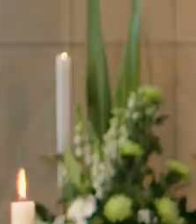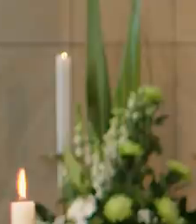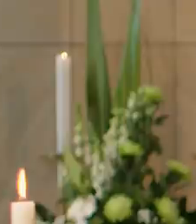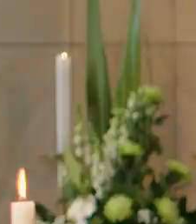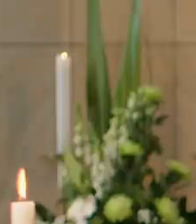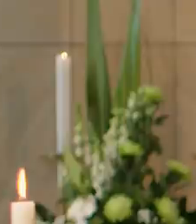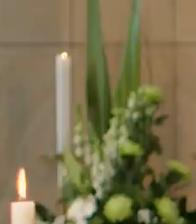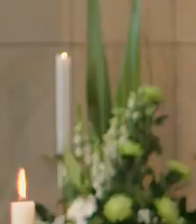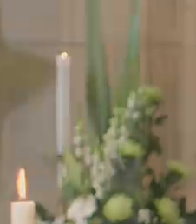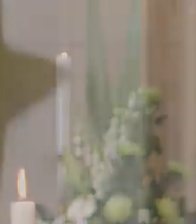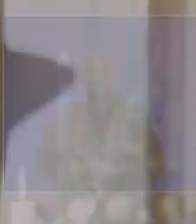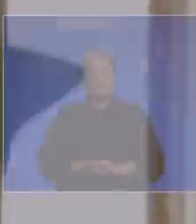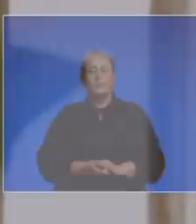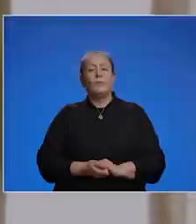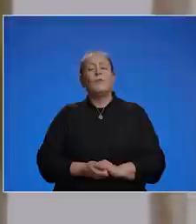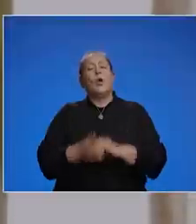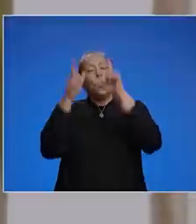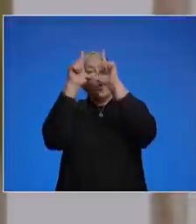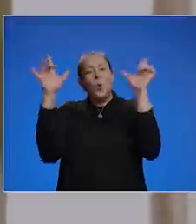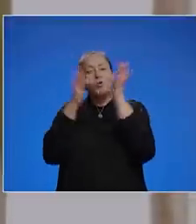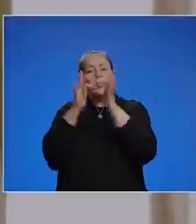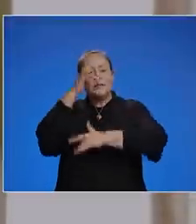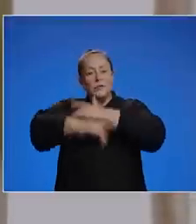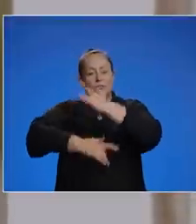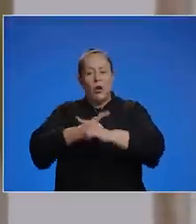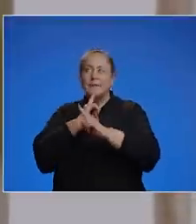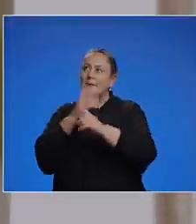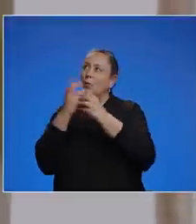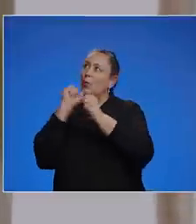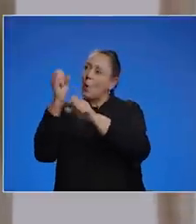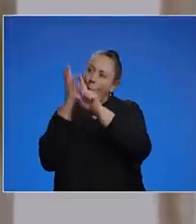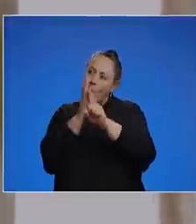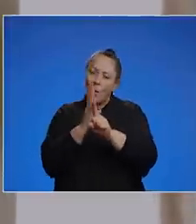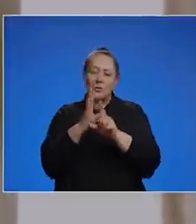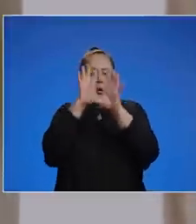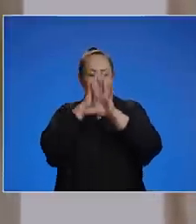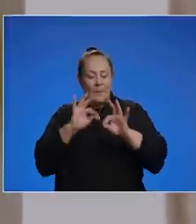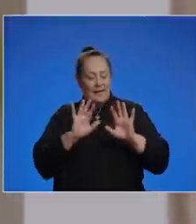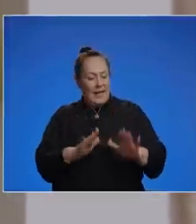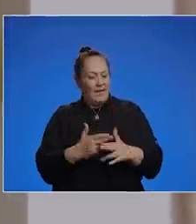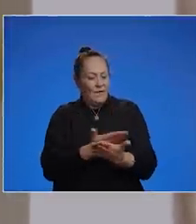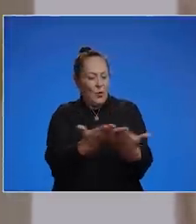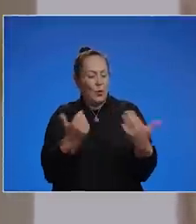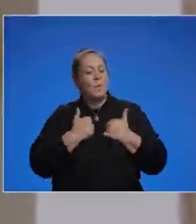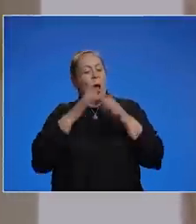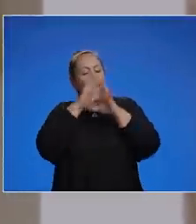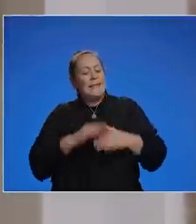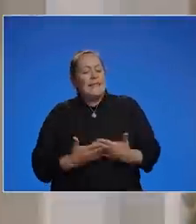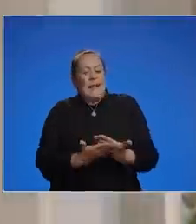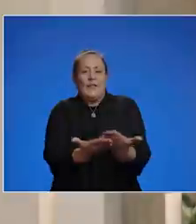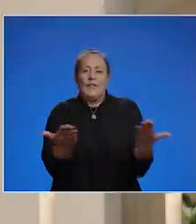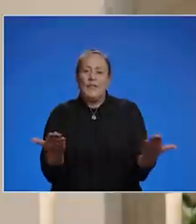yours, now and forever. Lord Jesus Christ, who said to your apostles, Peace I leave you, my peace I give